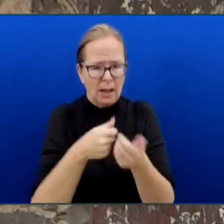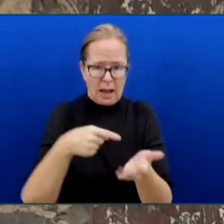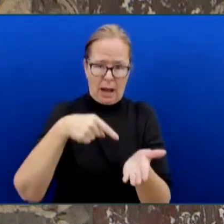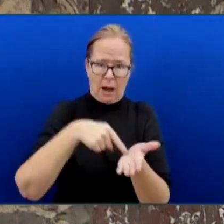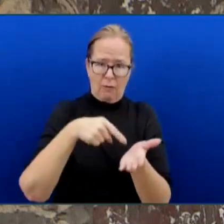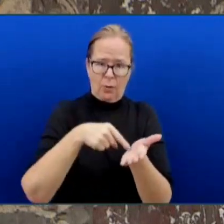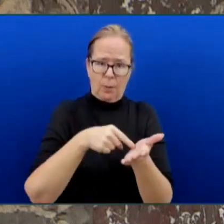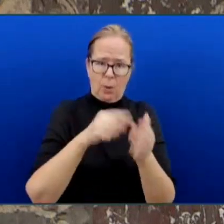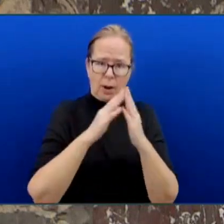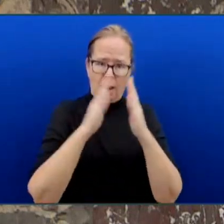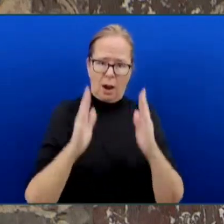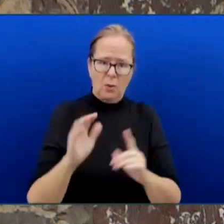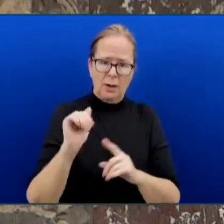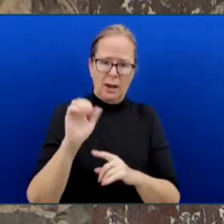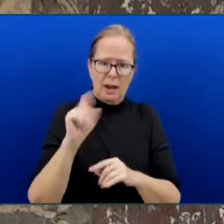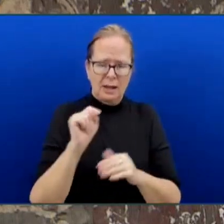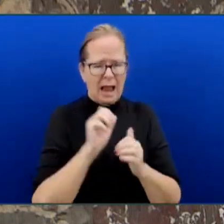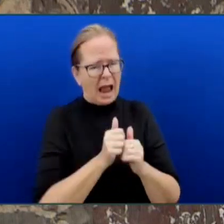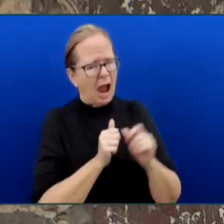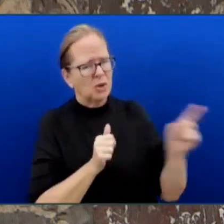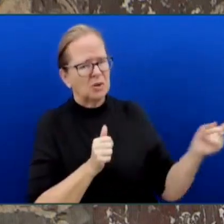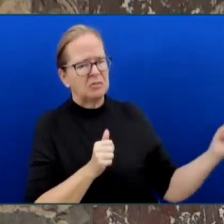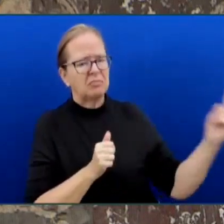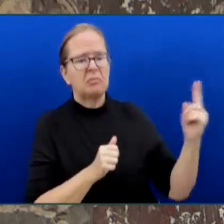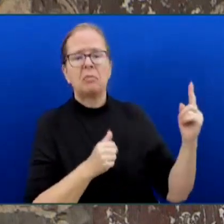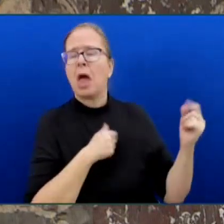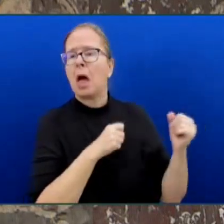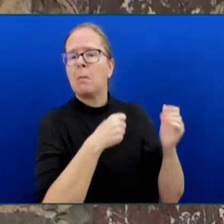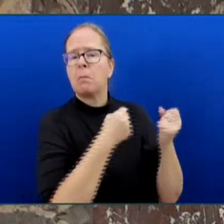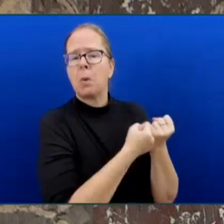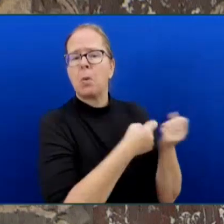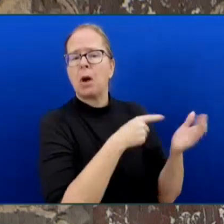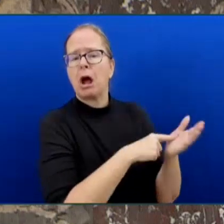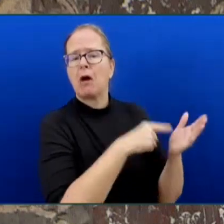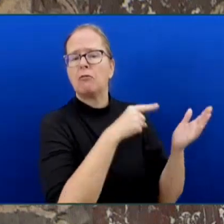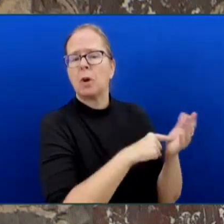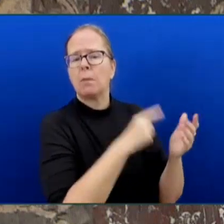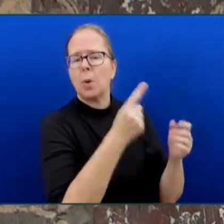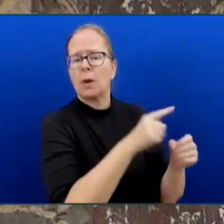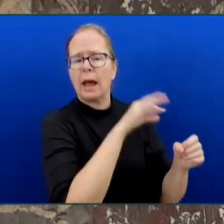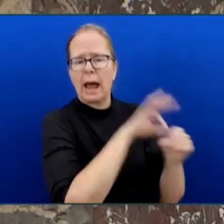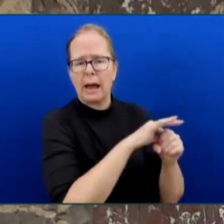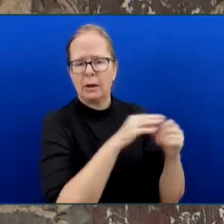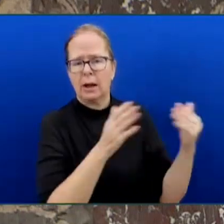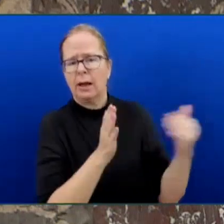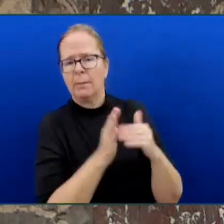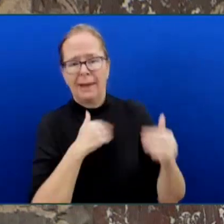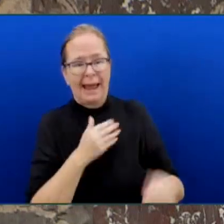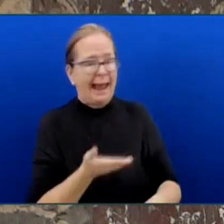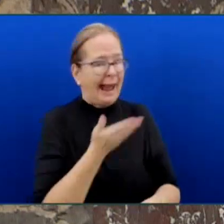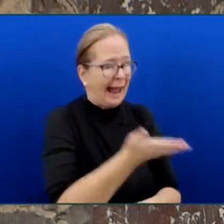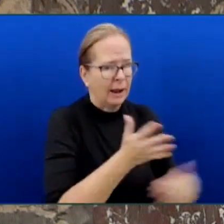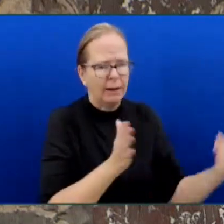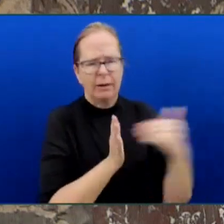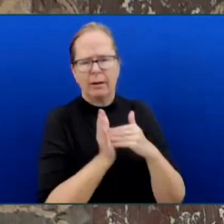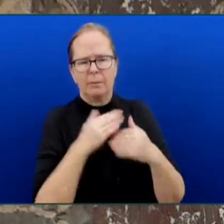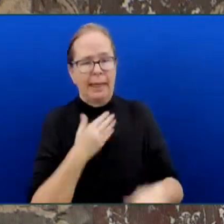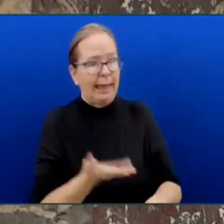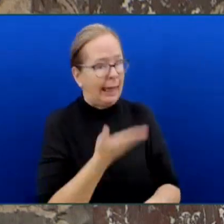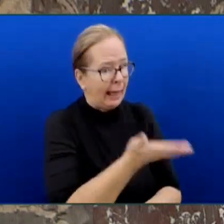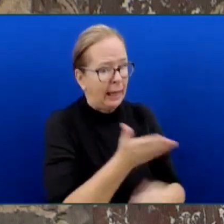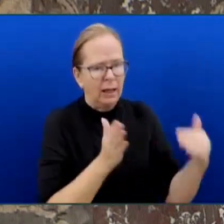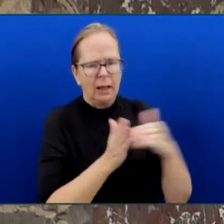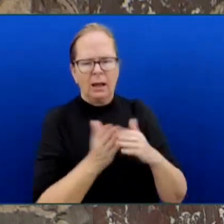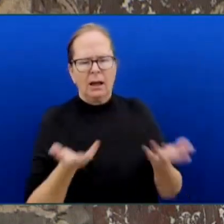against literally every single affordability initiative. One letter from April. This is to the Minister of Housing.